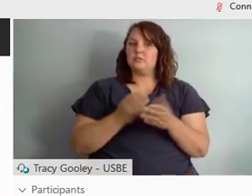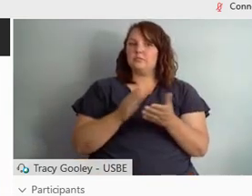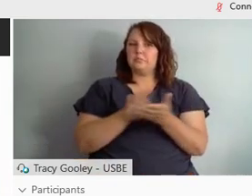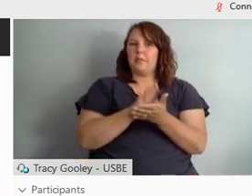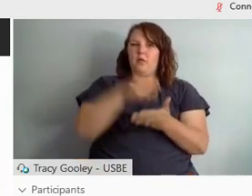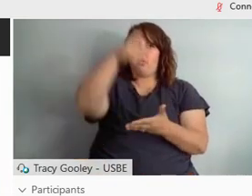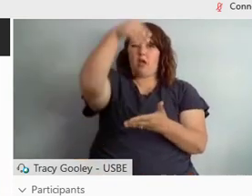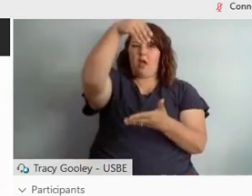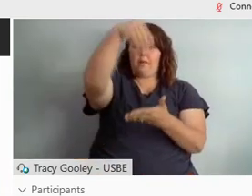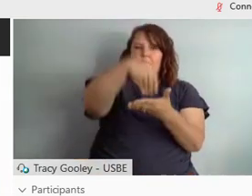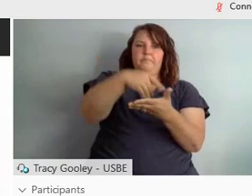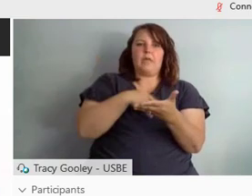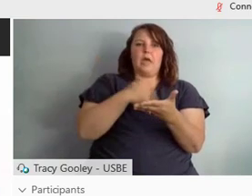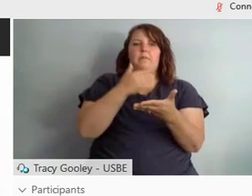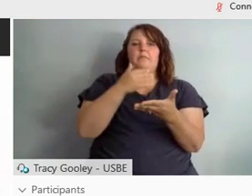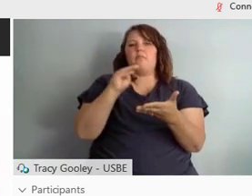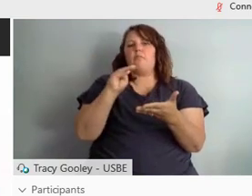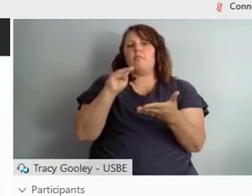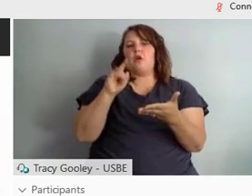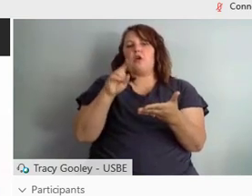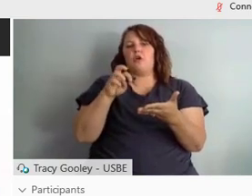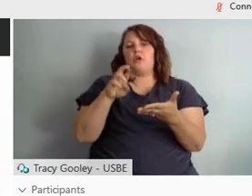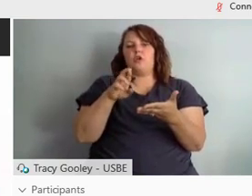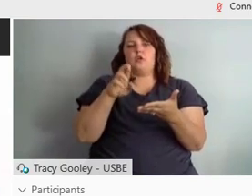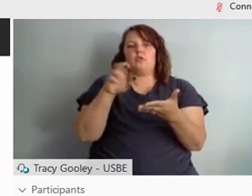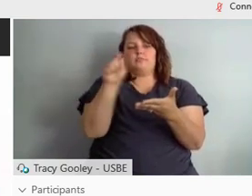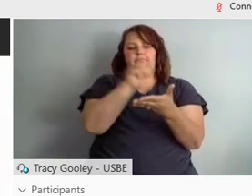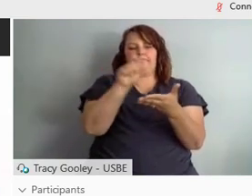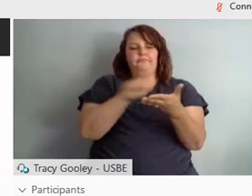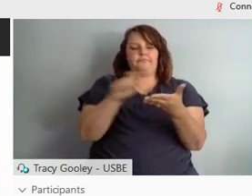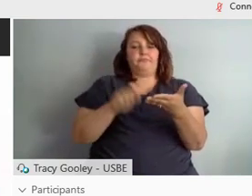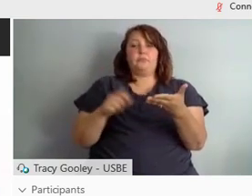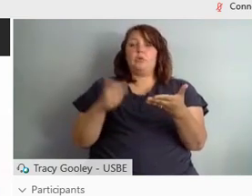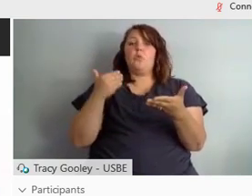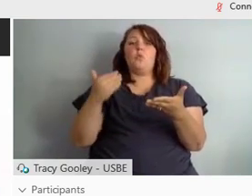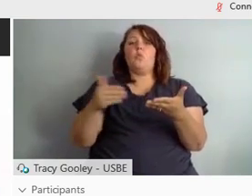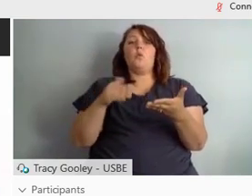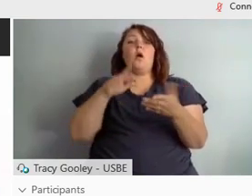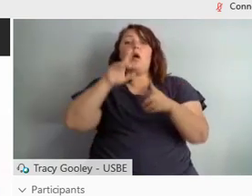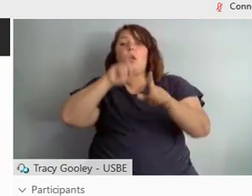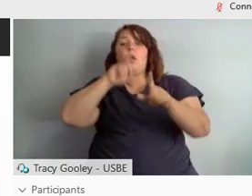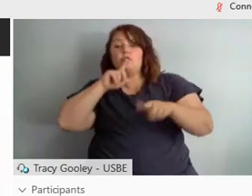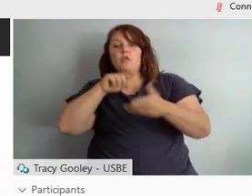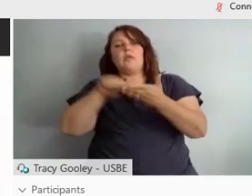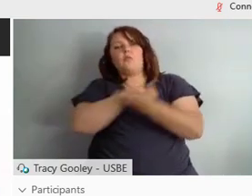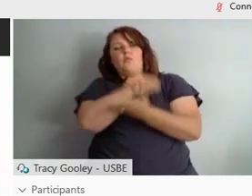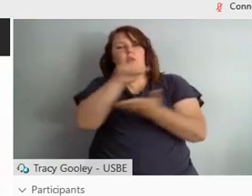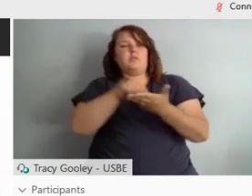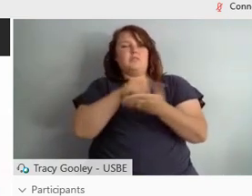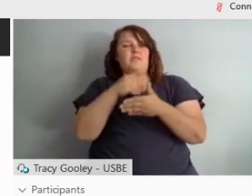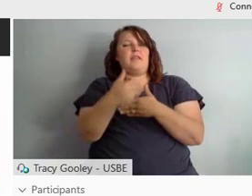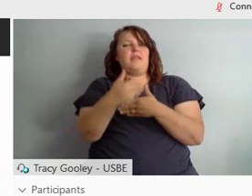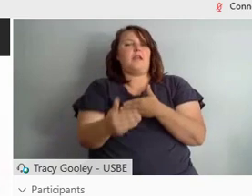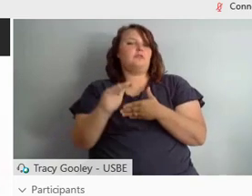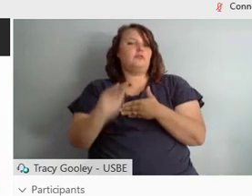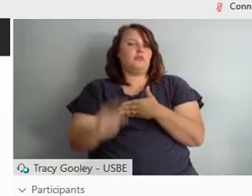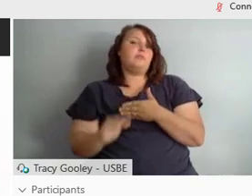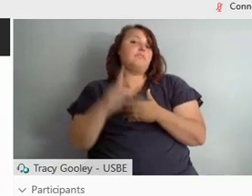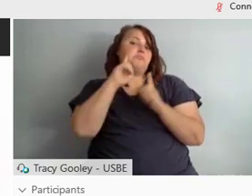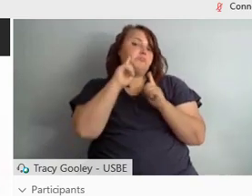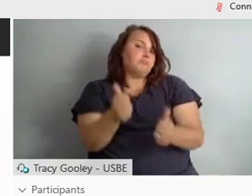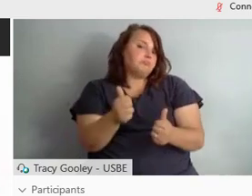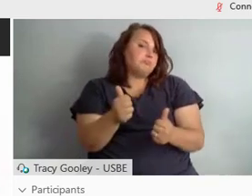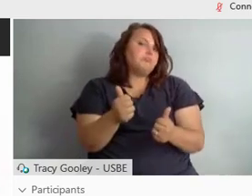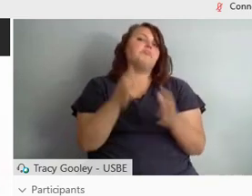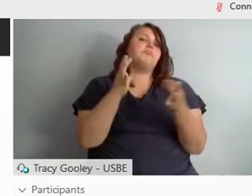marker, you can just have the student answer the question, then erase it and reuse it for the next child. It's up to you,